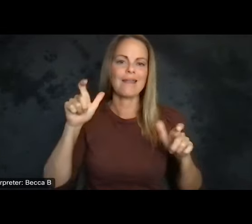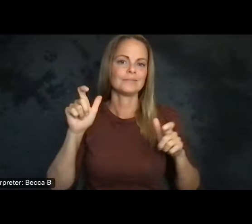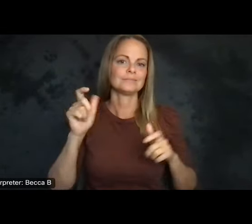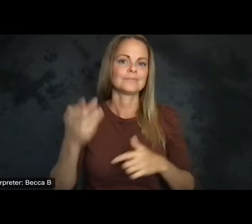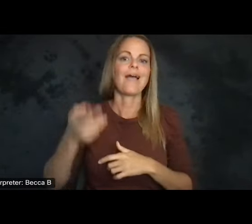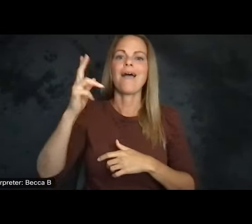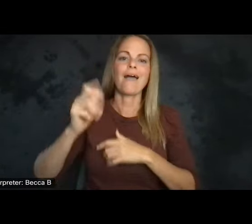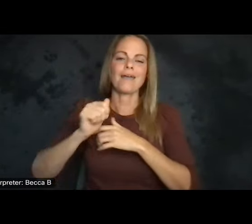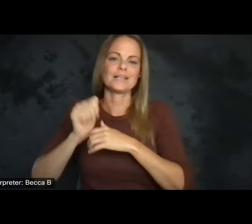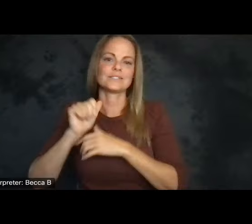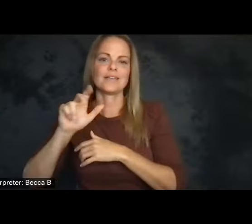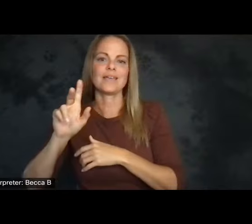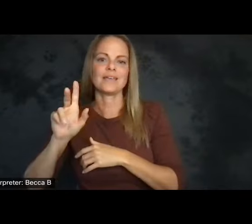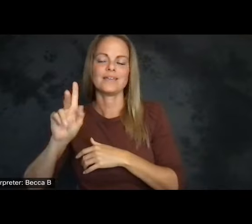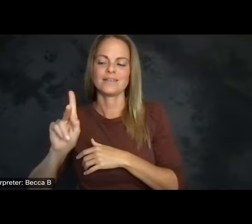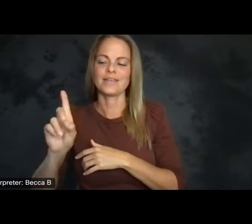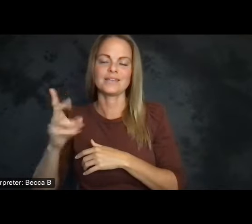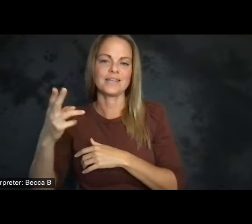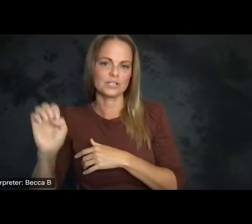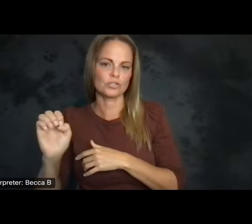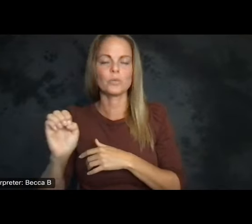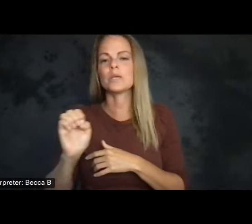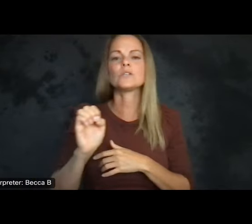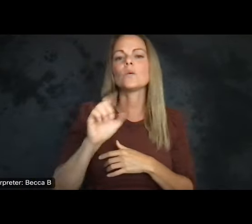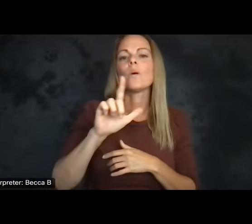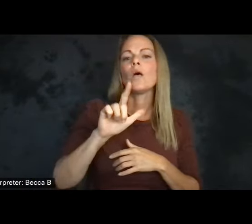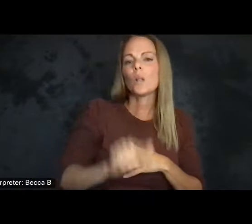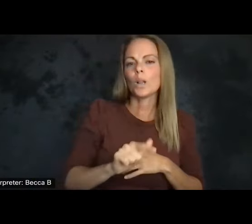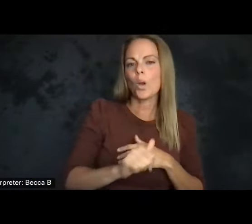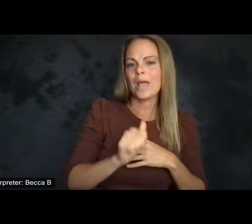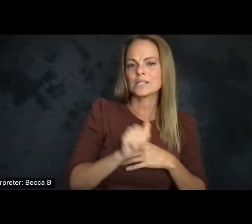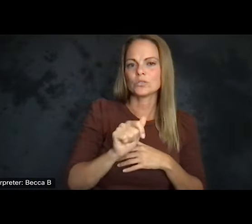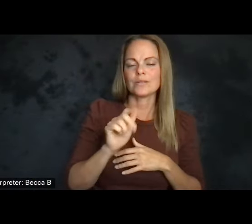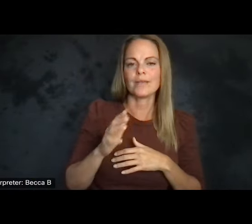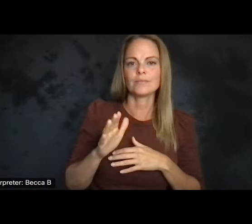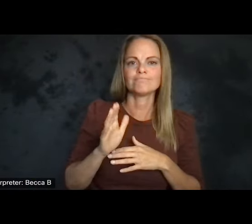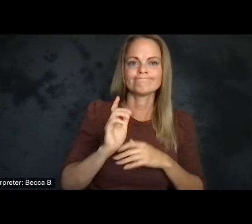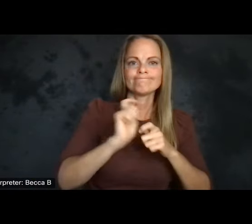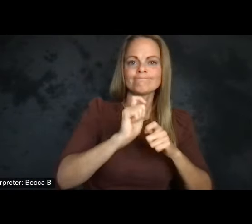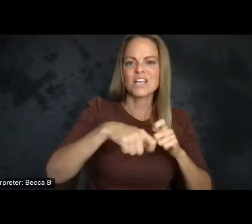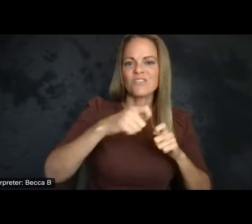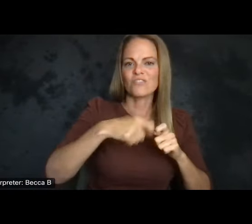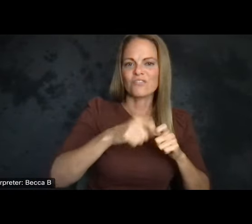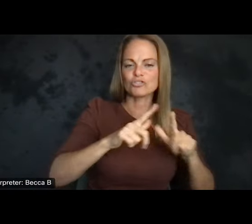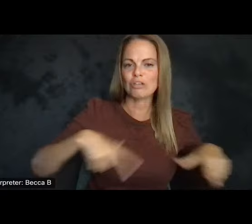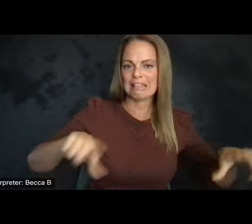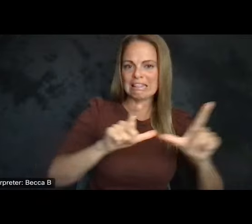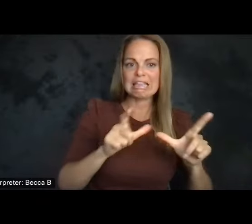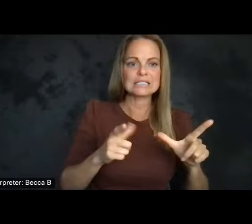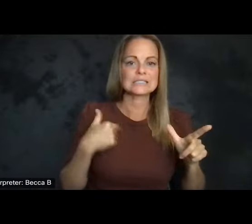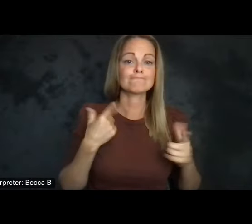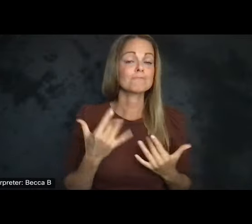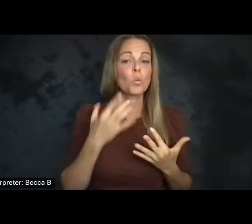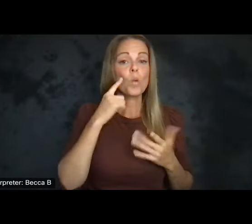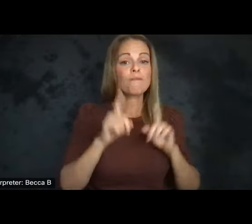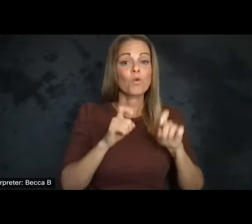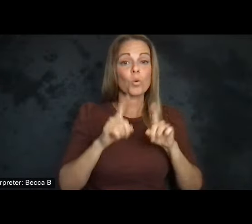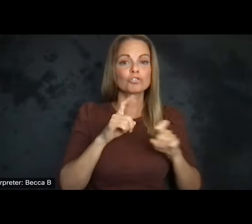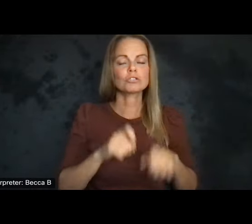KDHE and all of them. We do the low hazard fishing lakes and things like that. So I'll stand for any questions that you may have. All right, thank